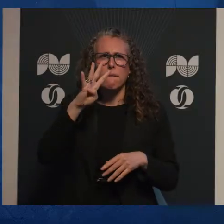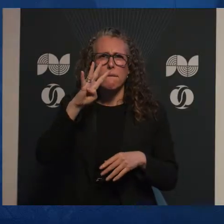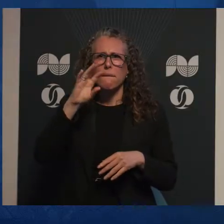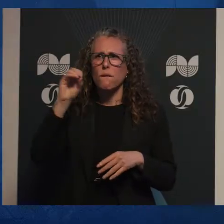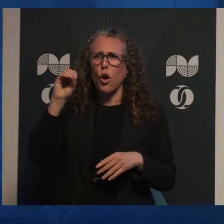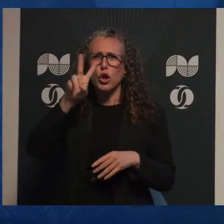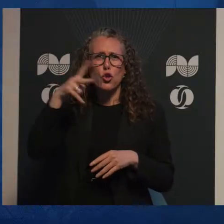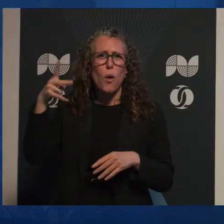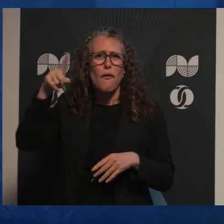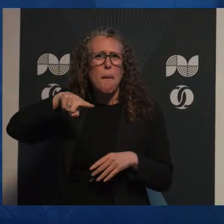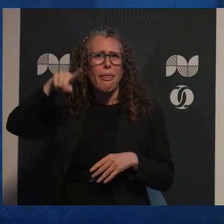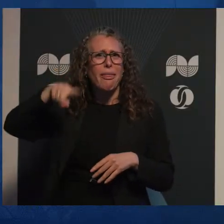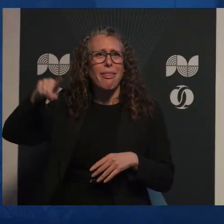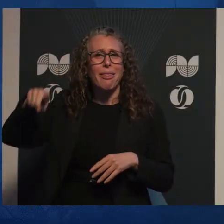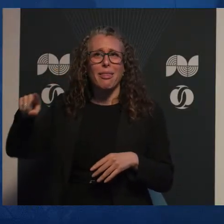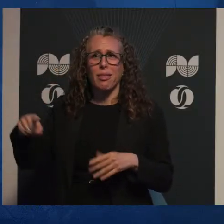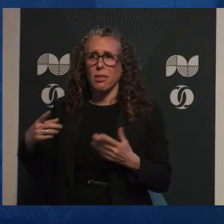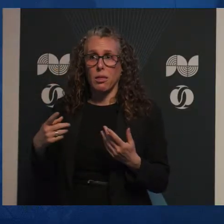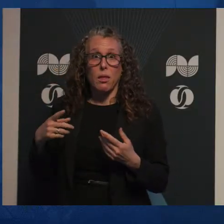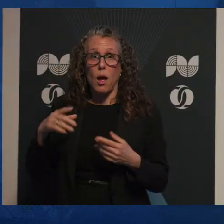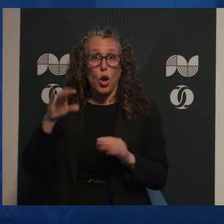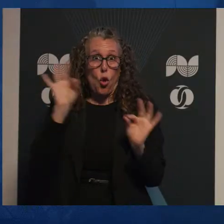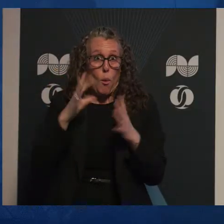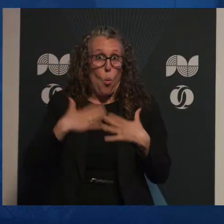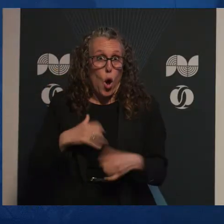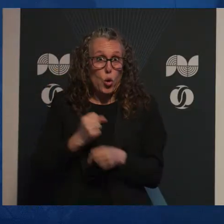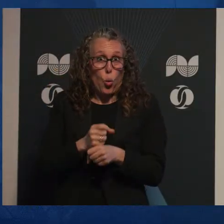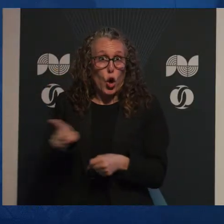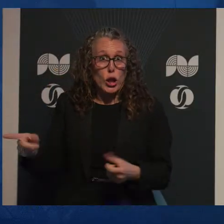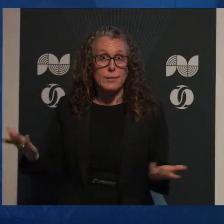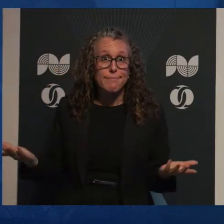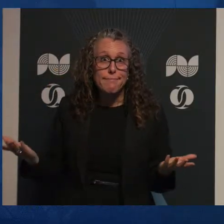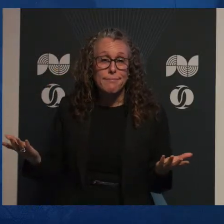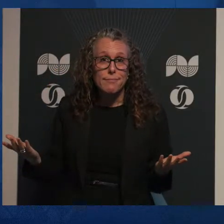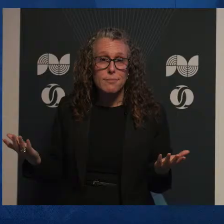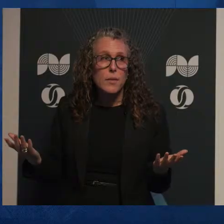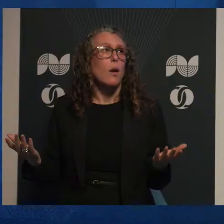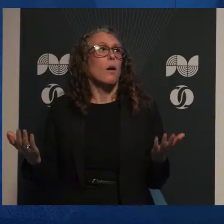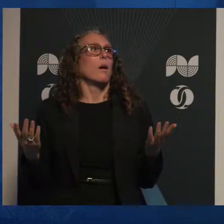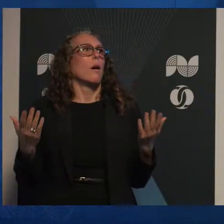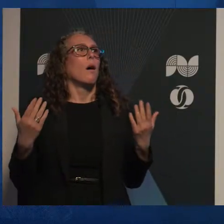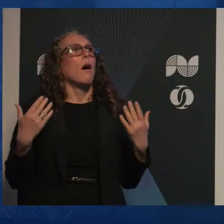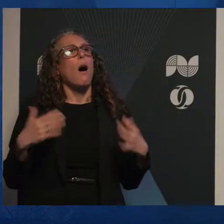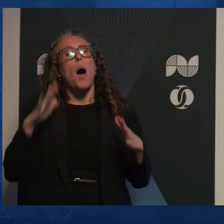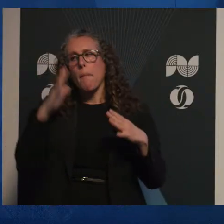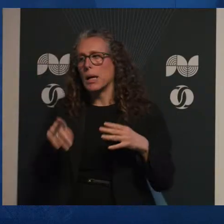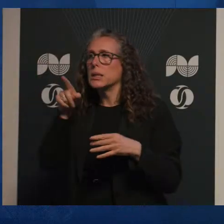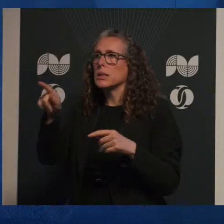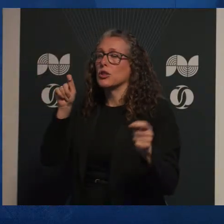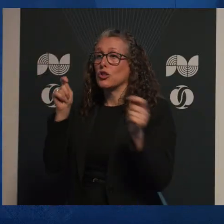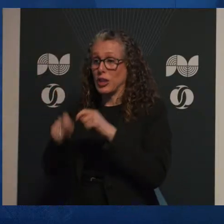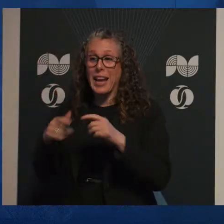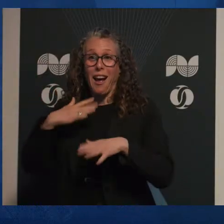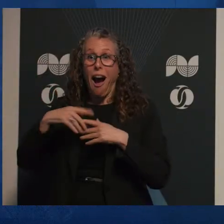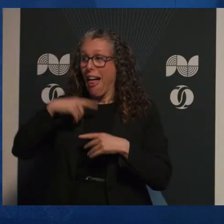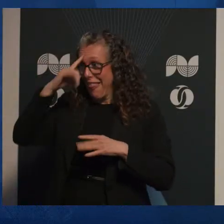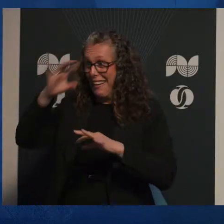month, and they cannot fill in the positions. So that comes again with more and more reform. And the minute you think you got it,